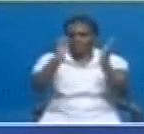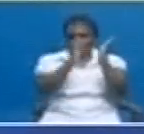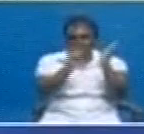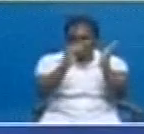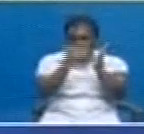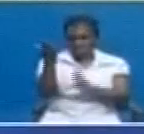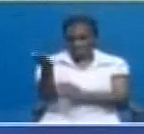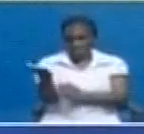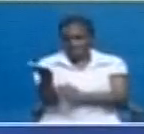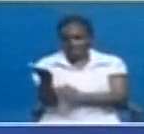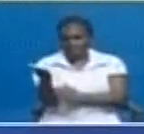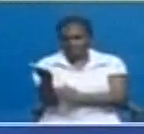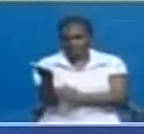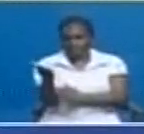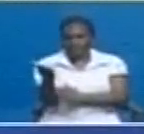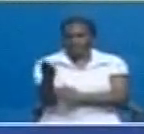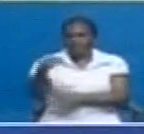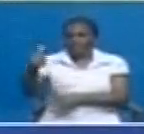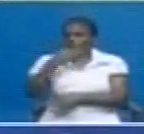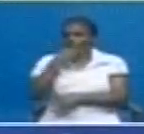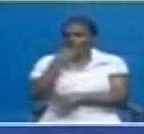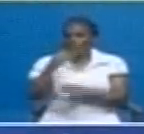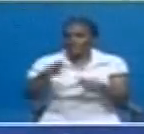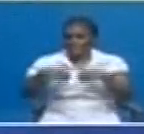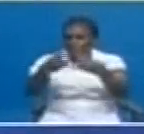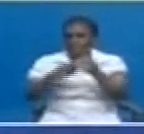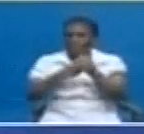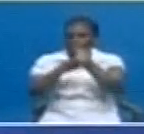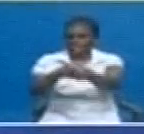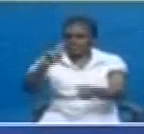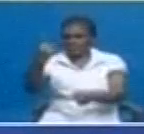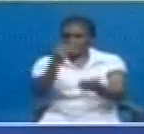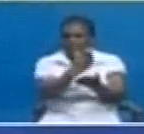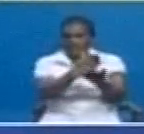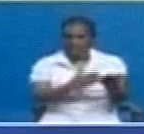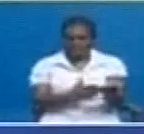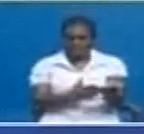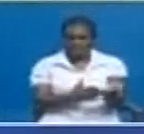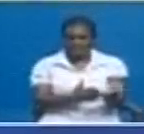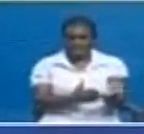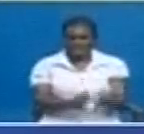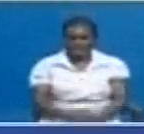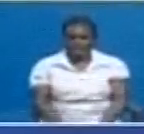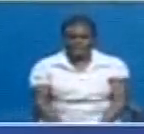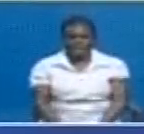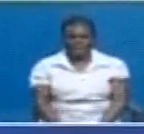Stadium in Machakos. Collins Shivachi gave Batoto Bamungu the lead in the first half.